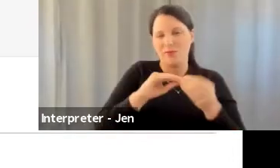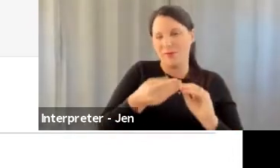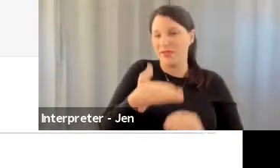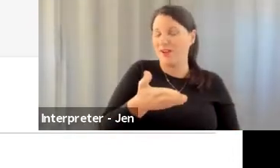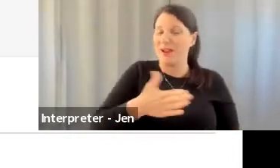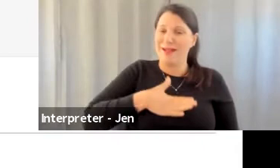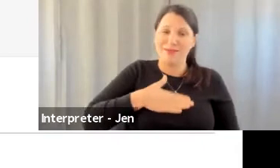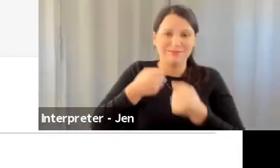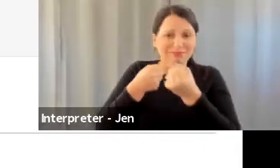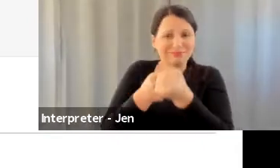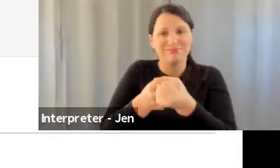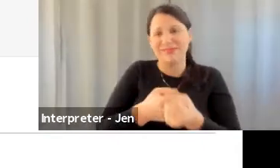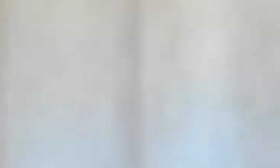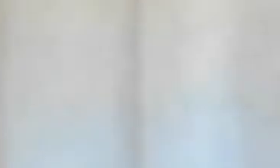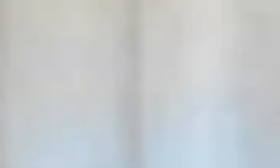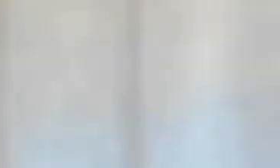We will return your calls.